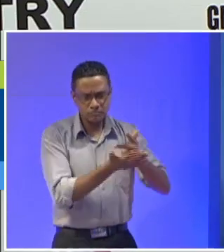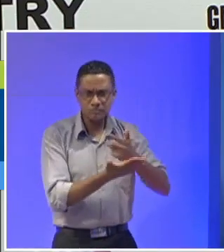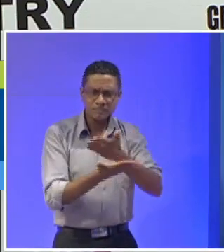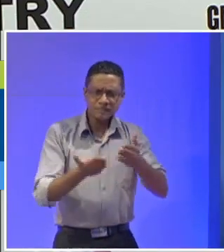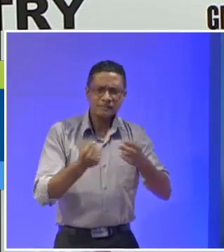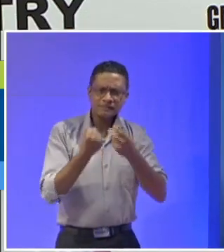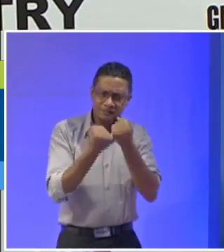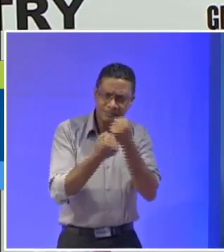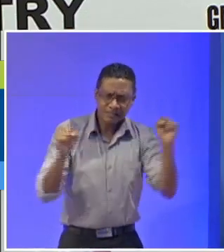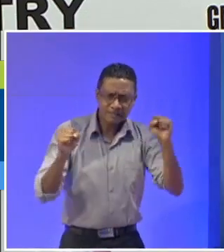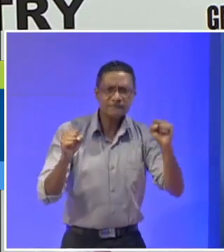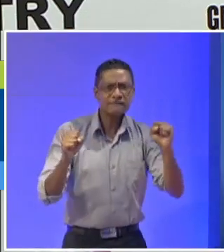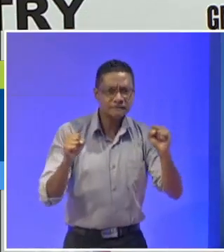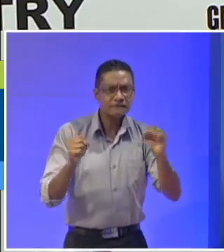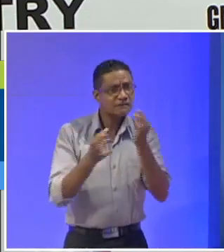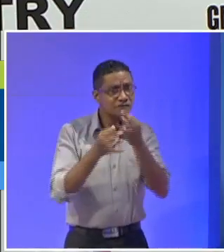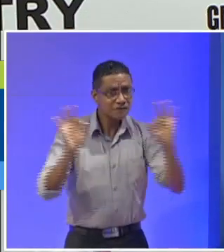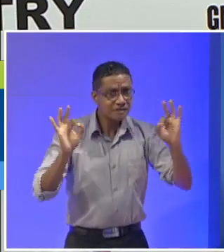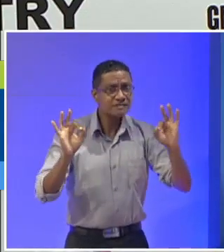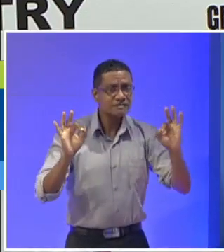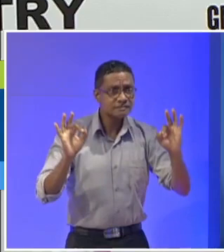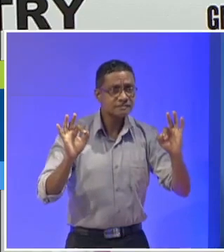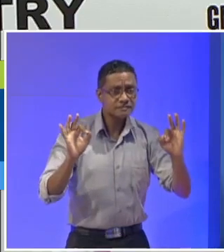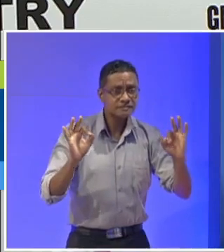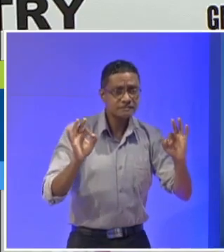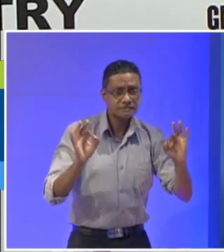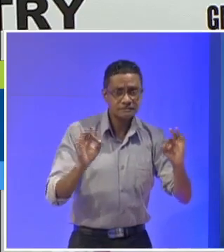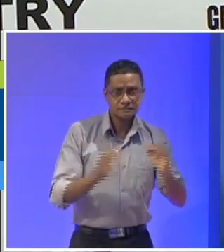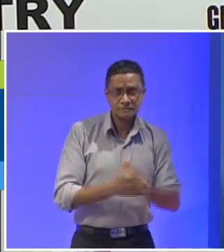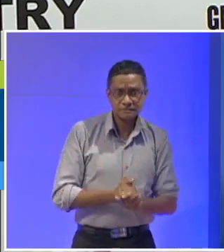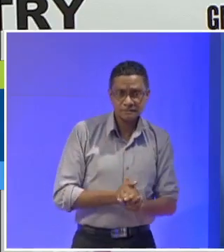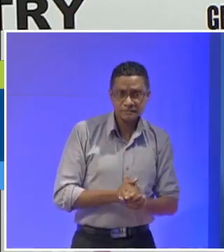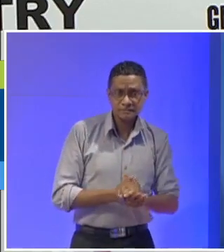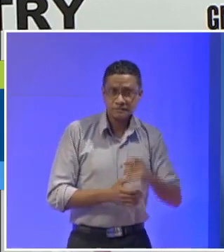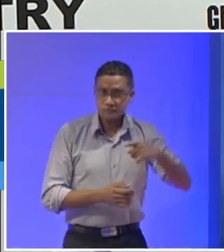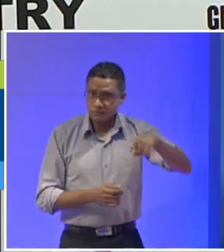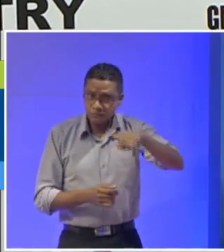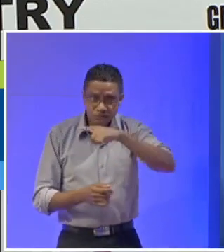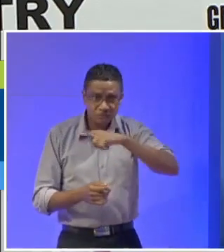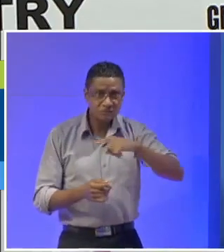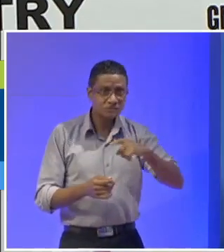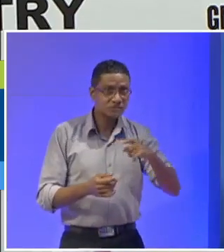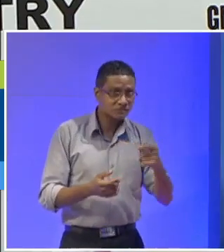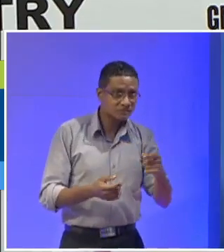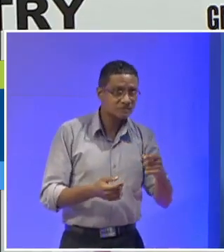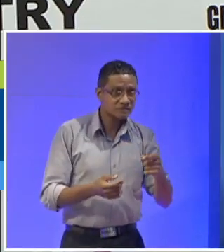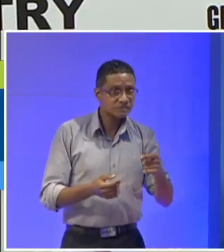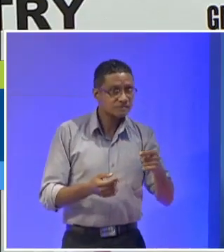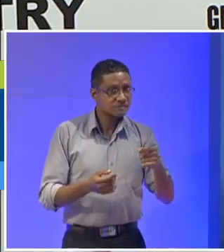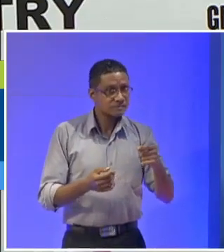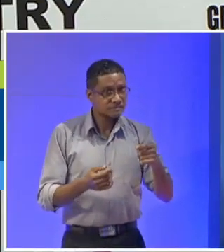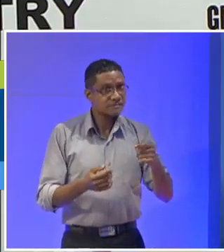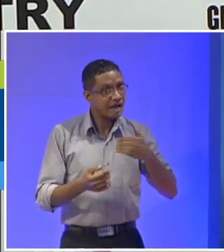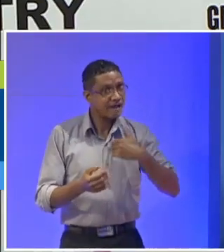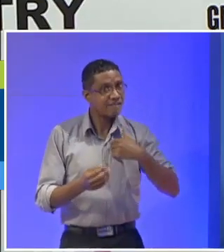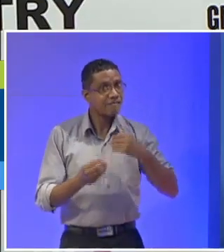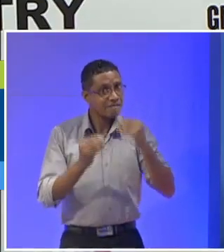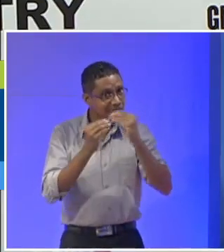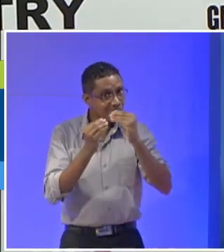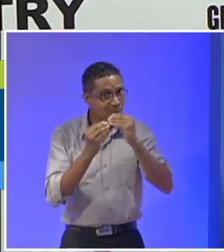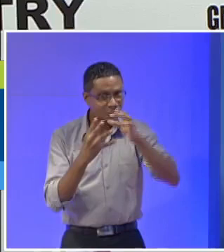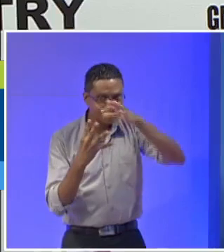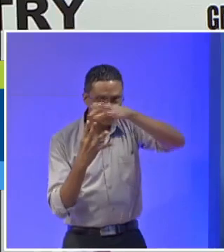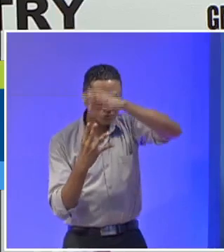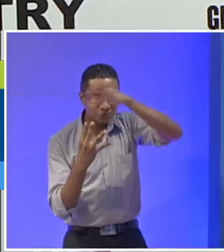free. For the unvaccinated friends and relatives, co-workers, you now have a number of options available to you. Please